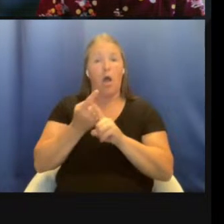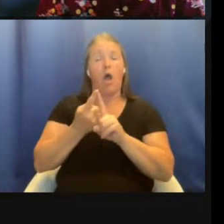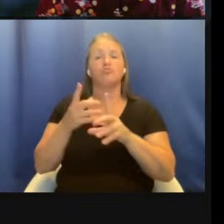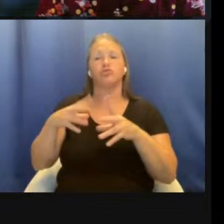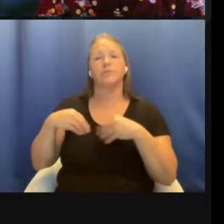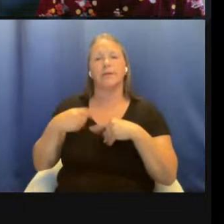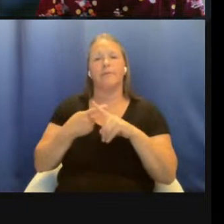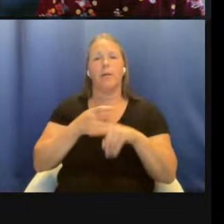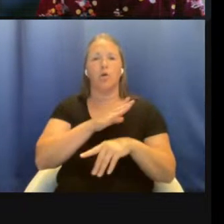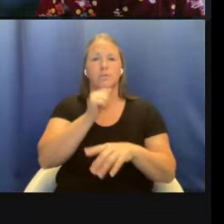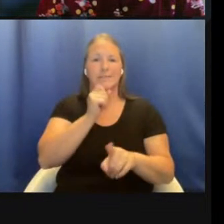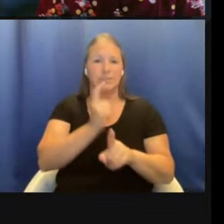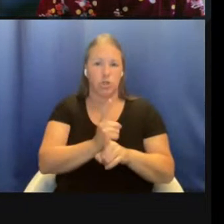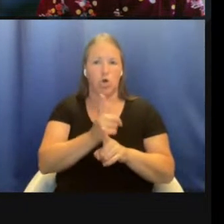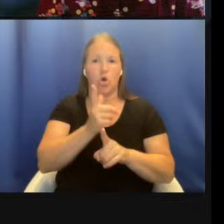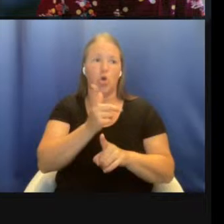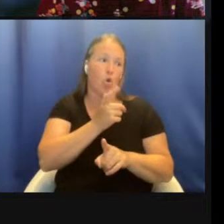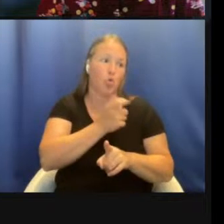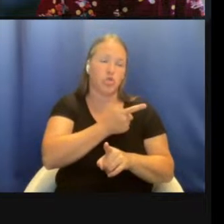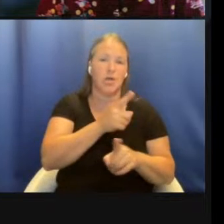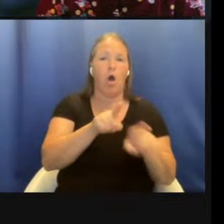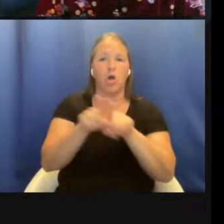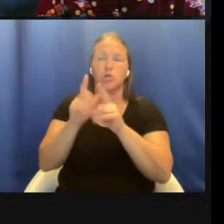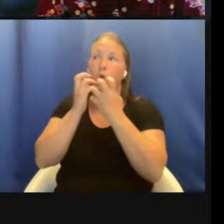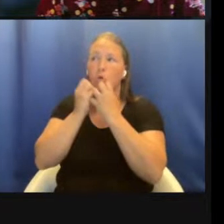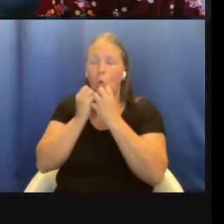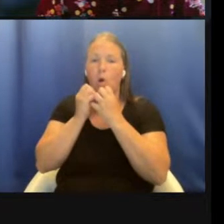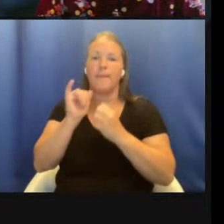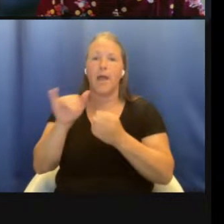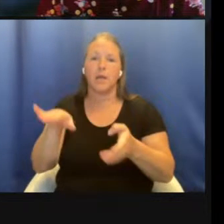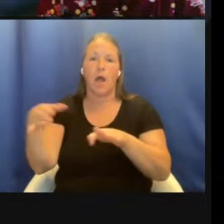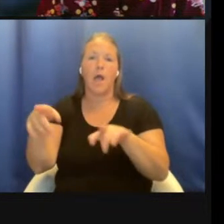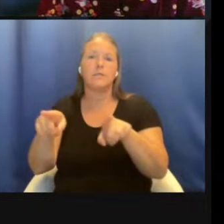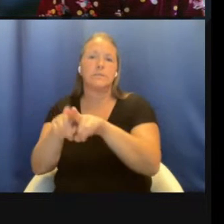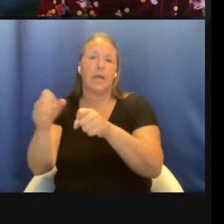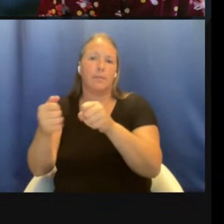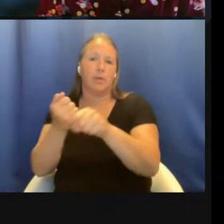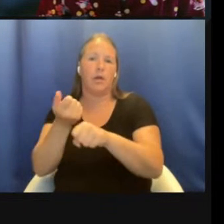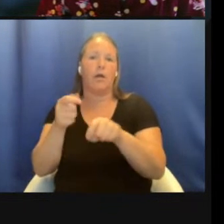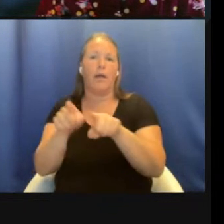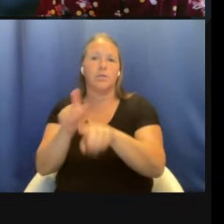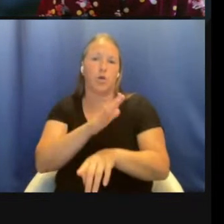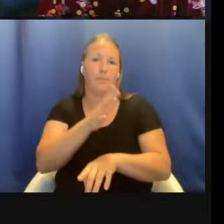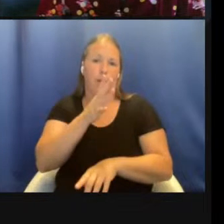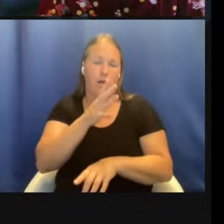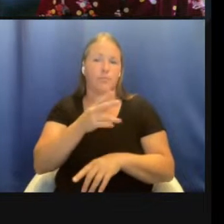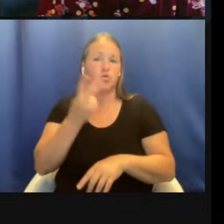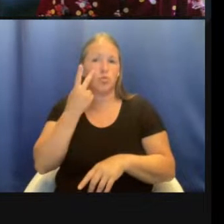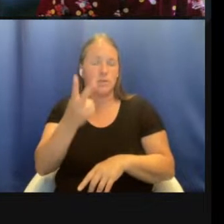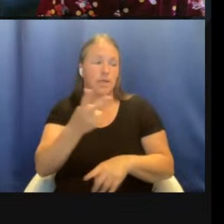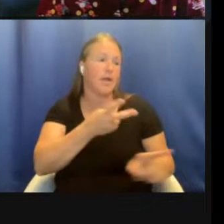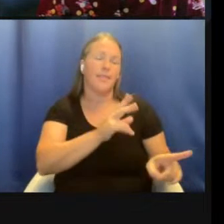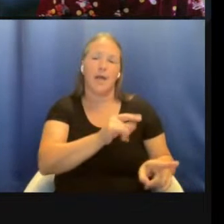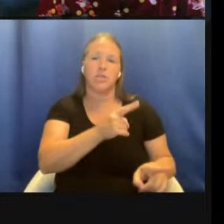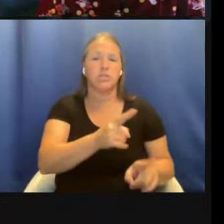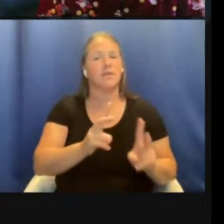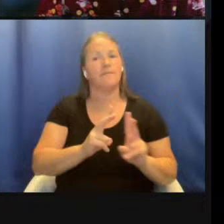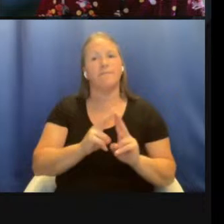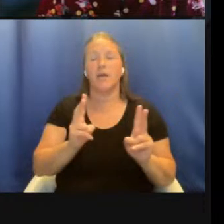same year as her mother. So you're getting a portrait of a complex woman full of vitriol, also deeply sentimental,